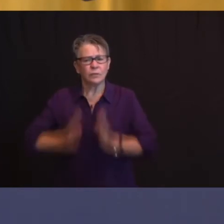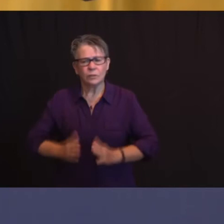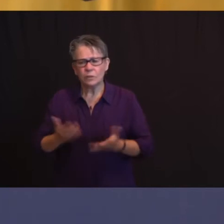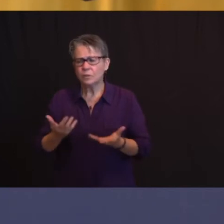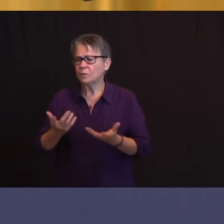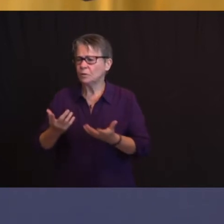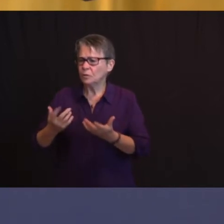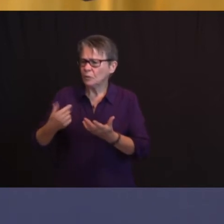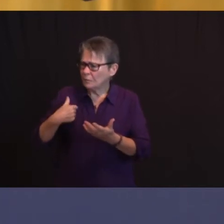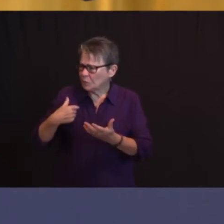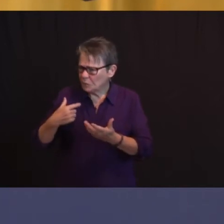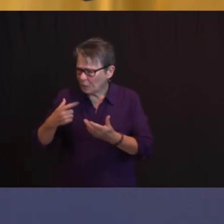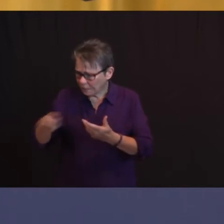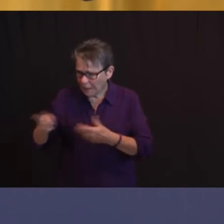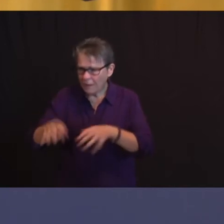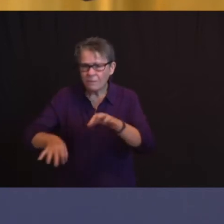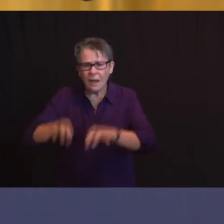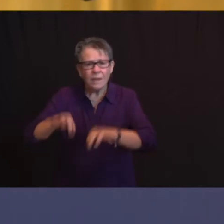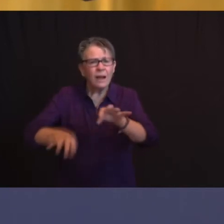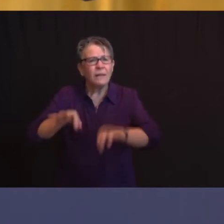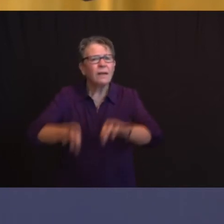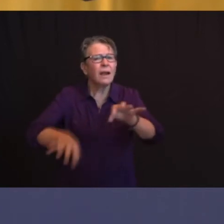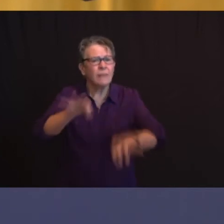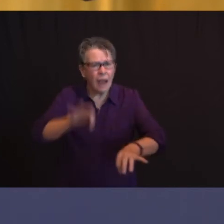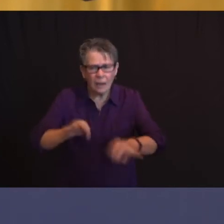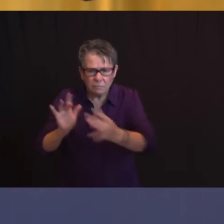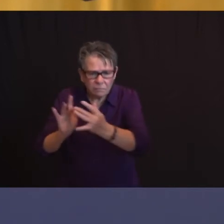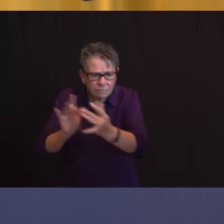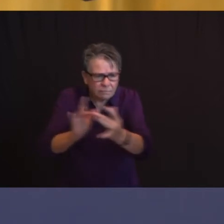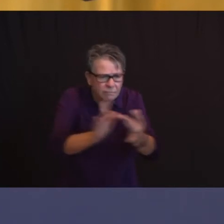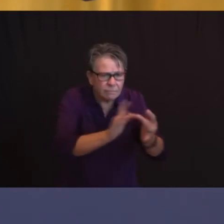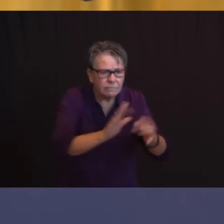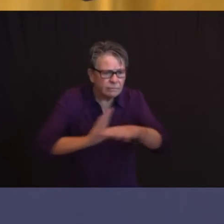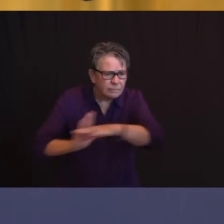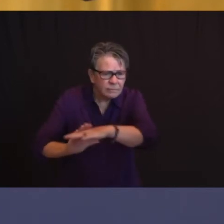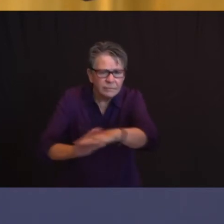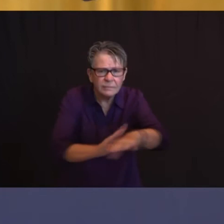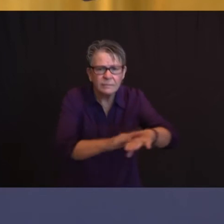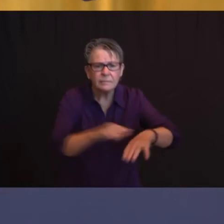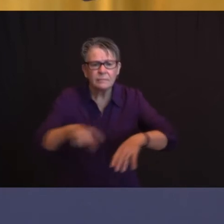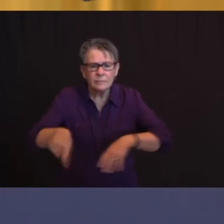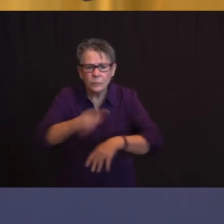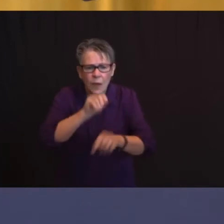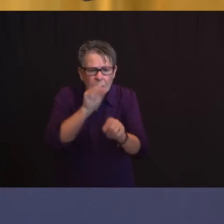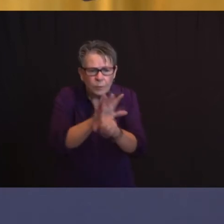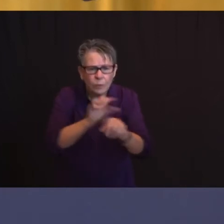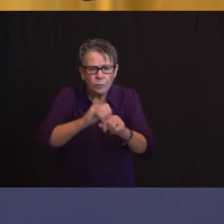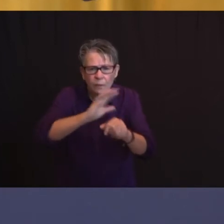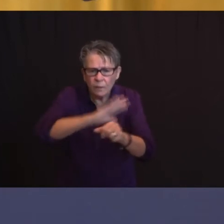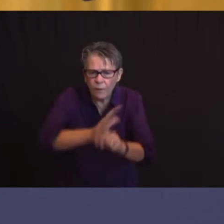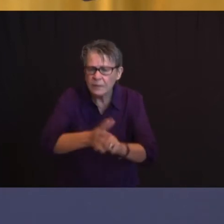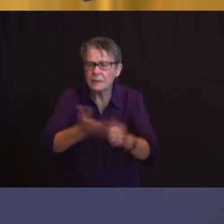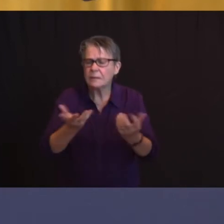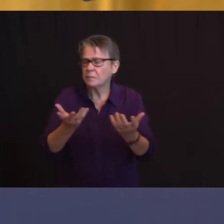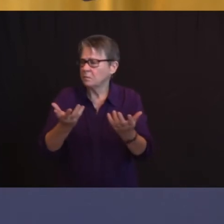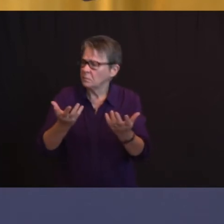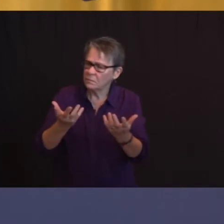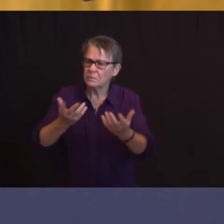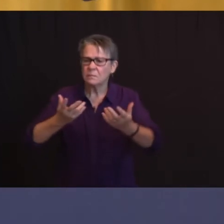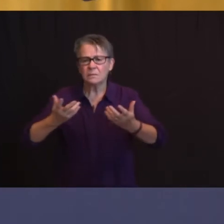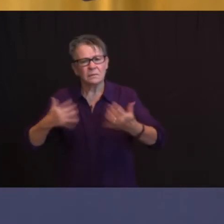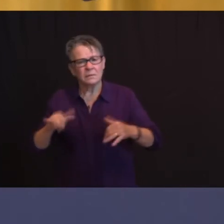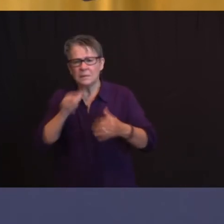that if it's everywhere, what good is it? We don't apply to that school of thought. I mean, if we had a higher batting average